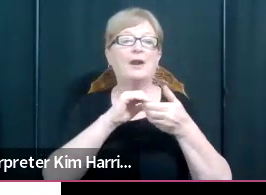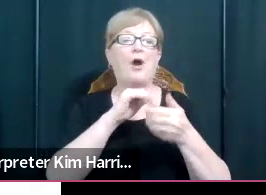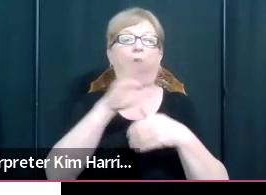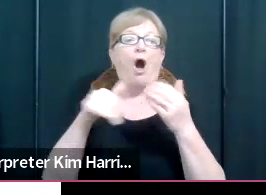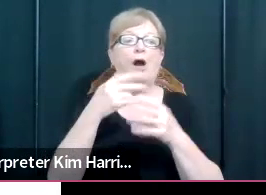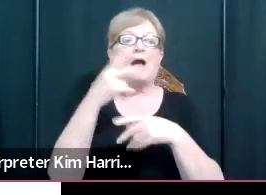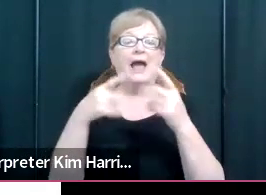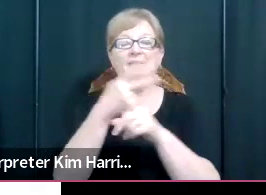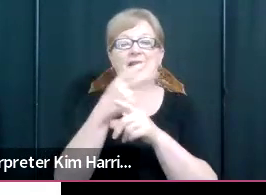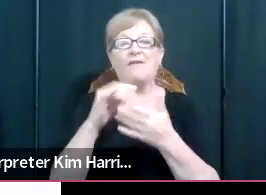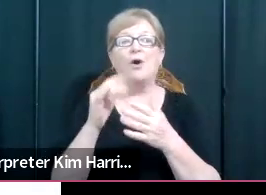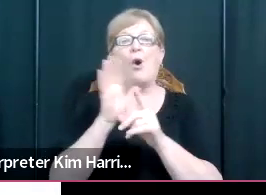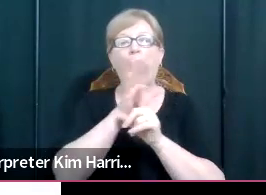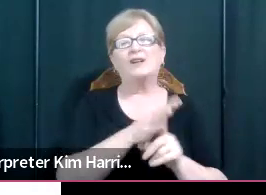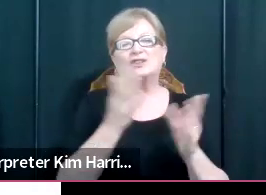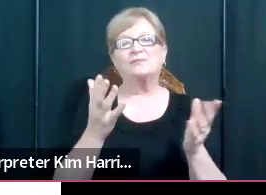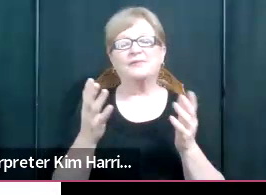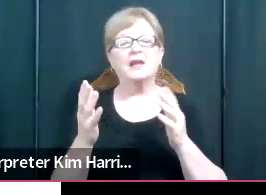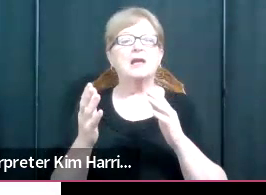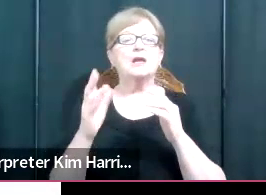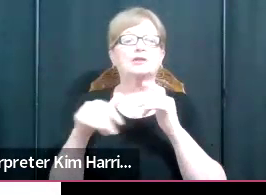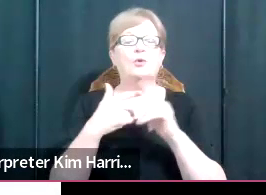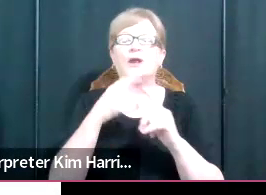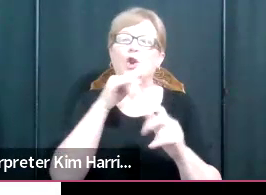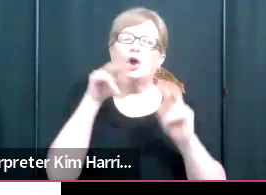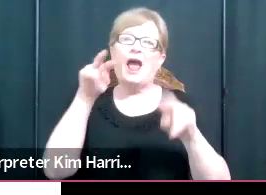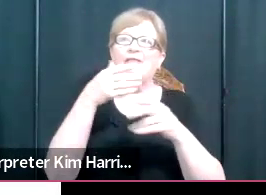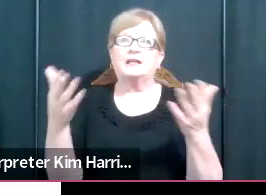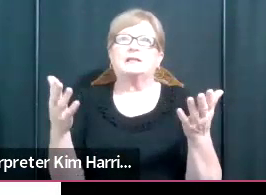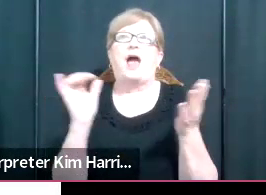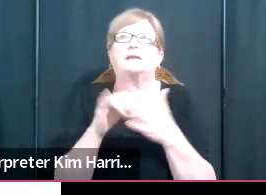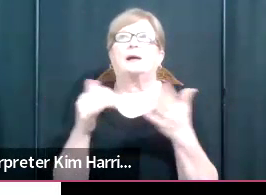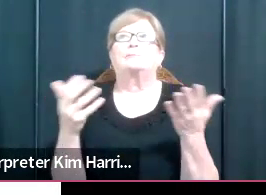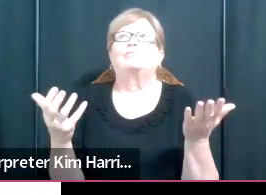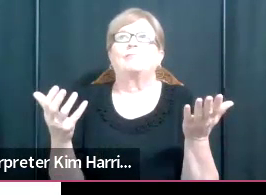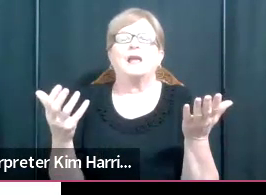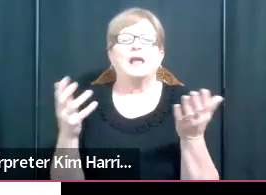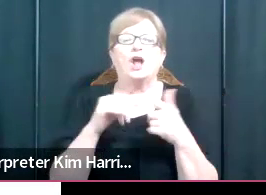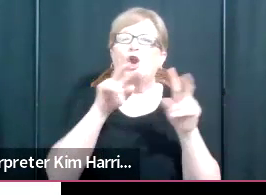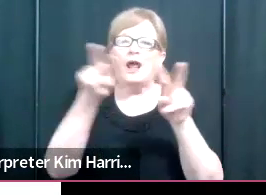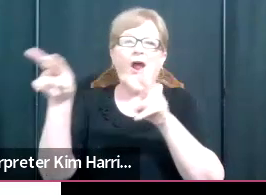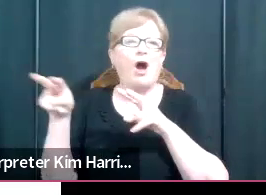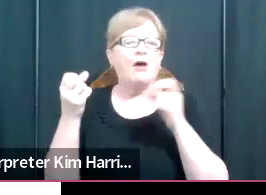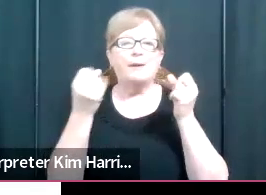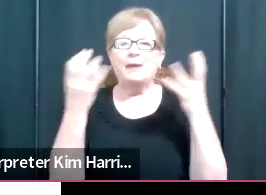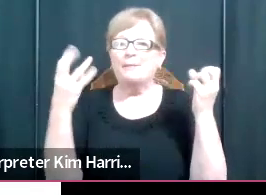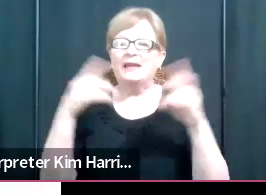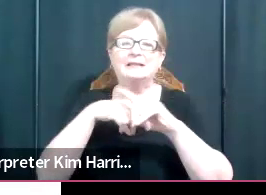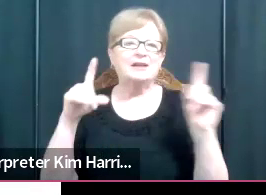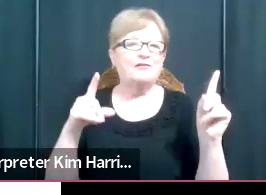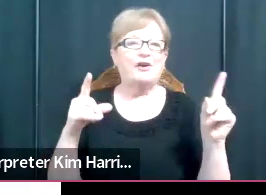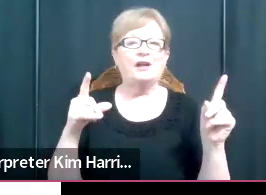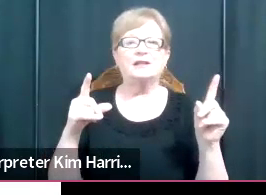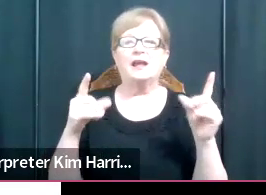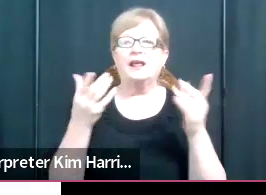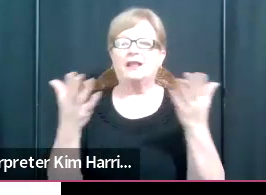So we look at things through multiple lenses, not just disability. We look at all the other intersections that could intersect